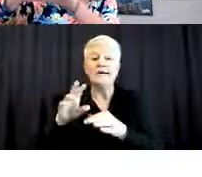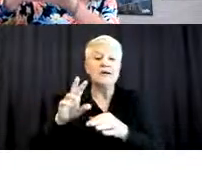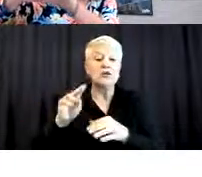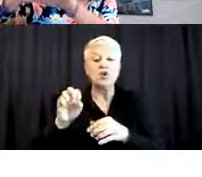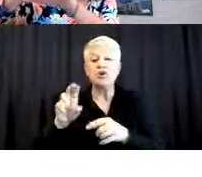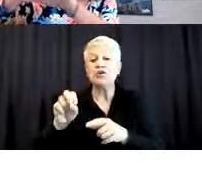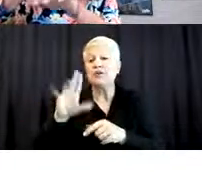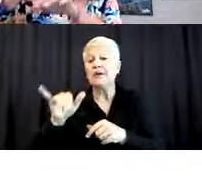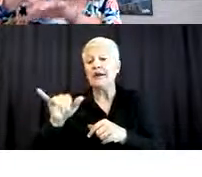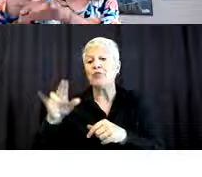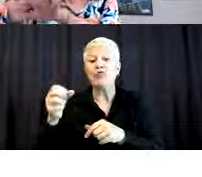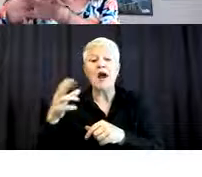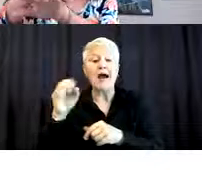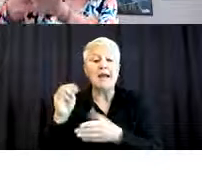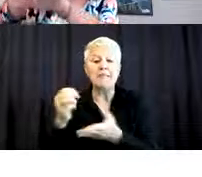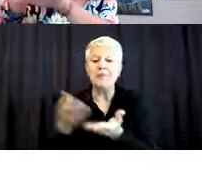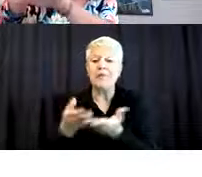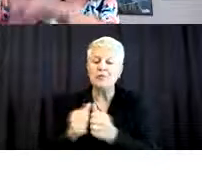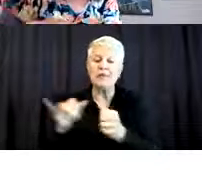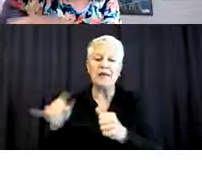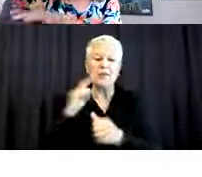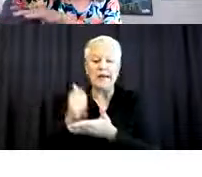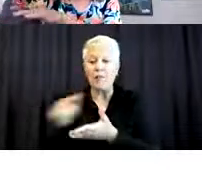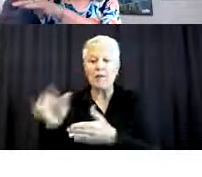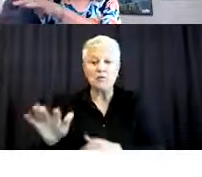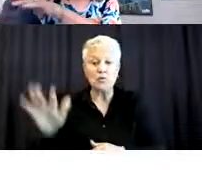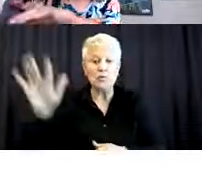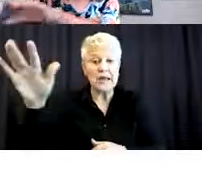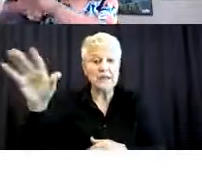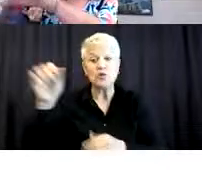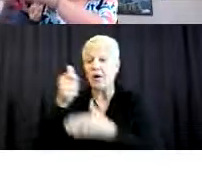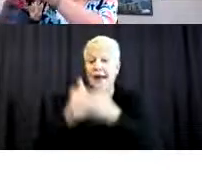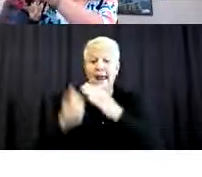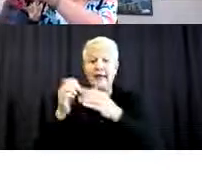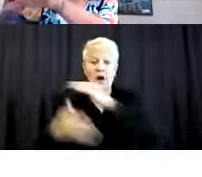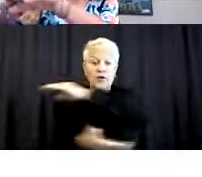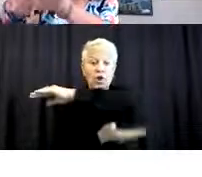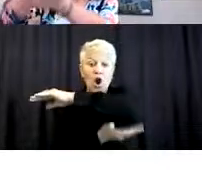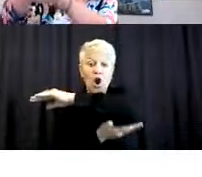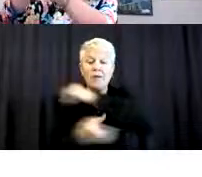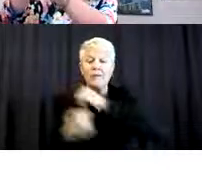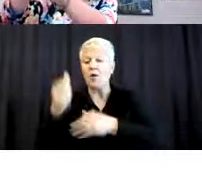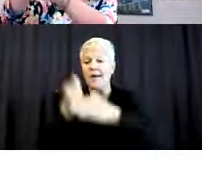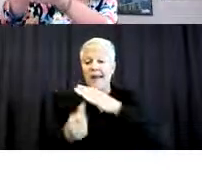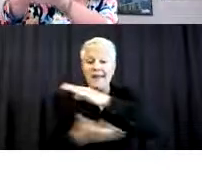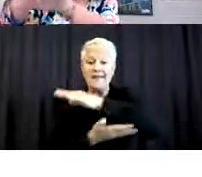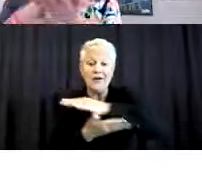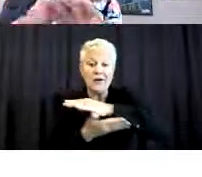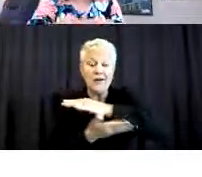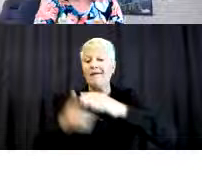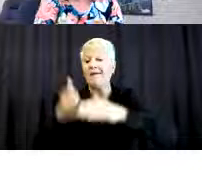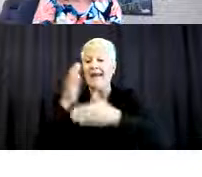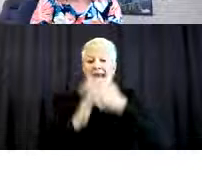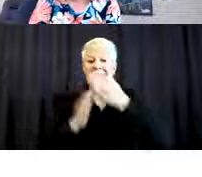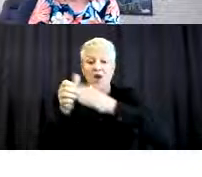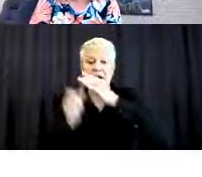play things with it. We can help them to kind of reach. It can be hand under arm, hand under forearm, hand under hand, whatever.